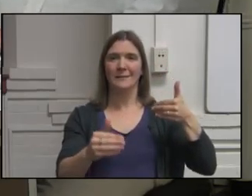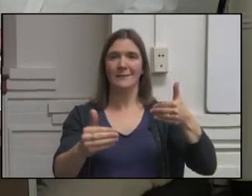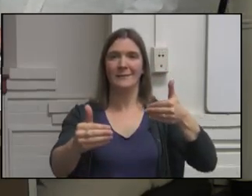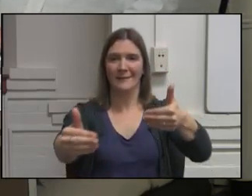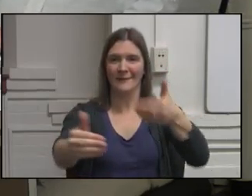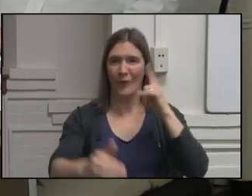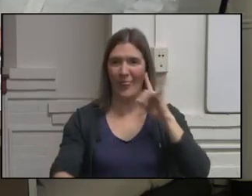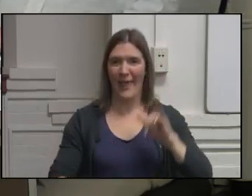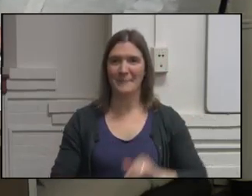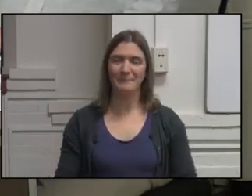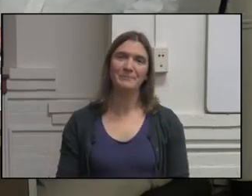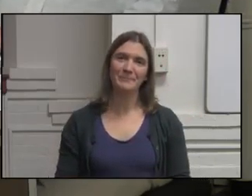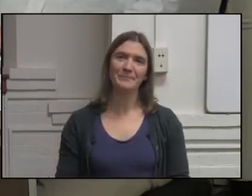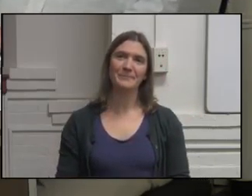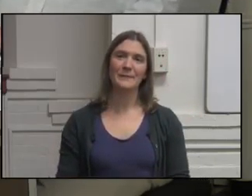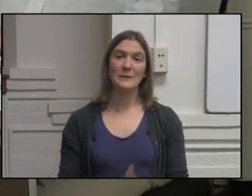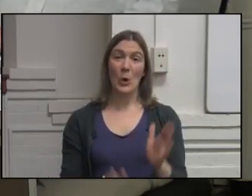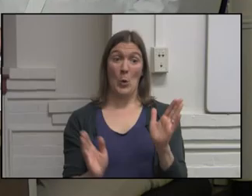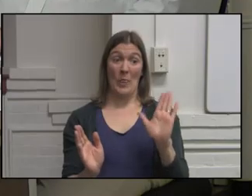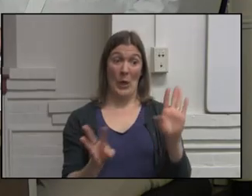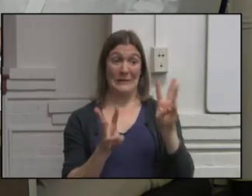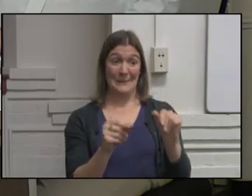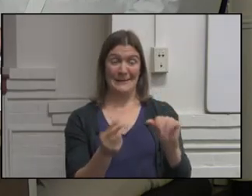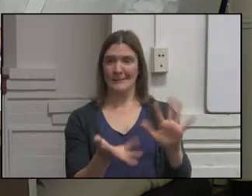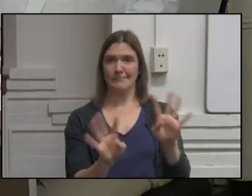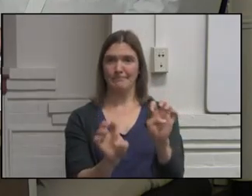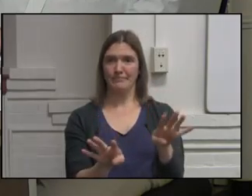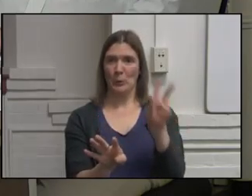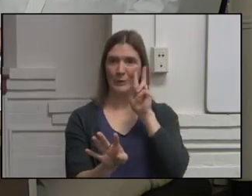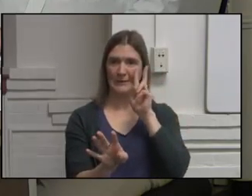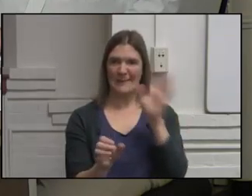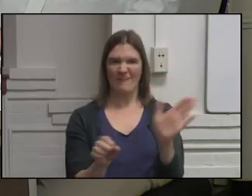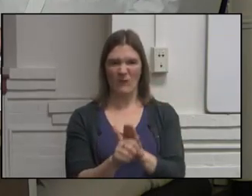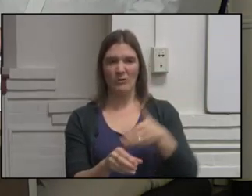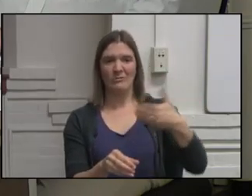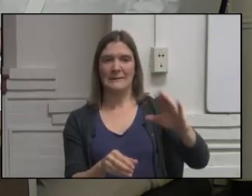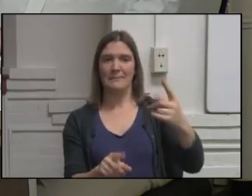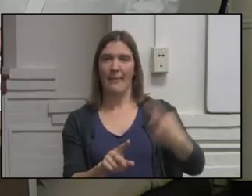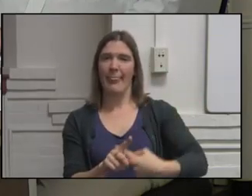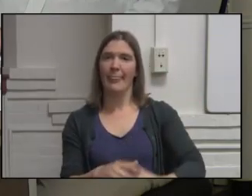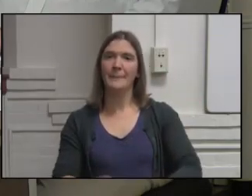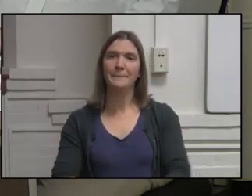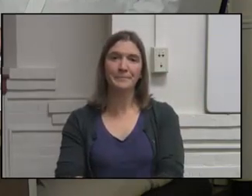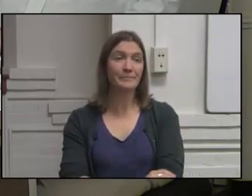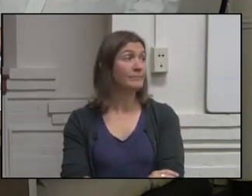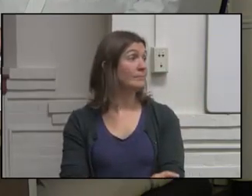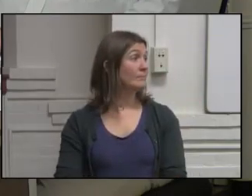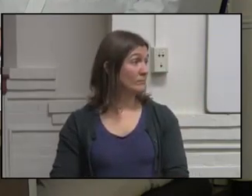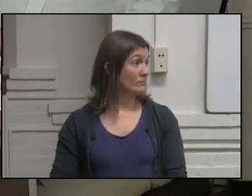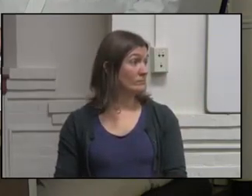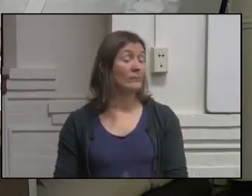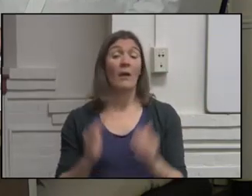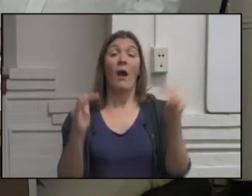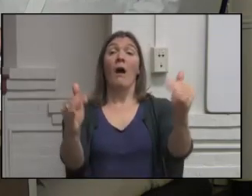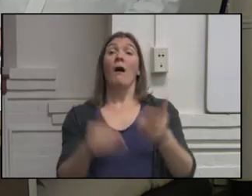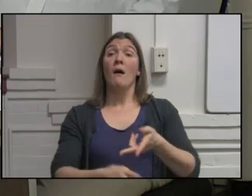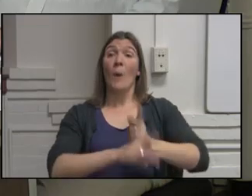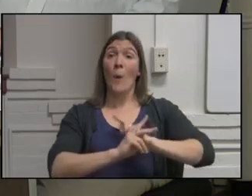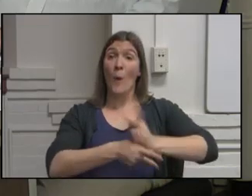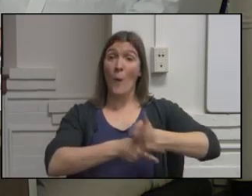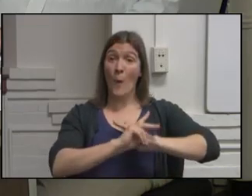number of the expenses in the solid waste fund and revenues as well. Great. The loan